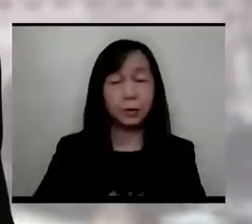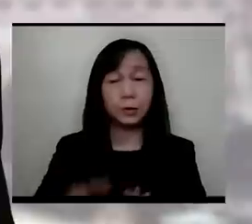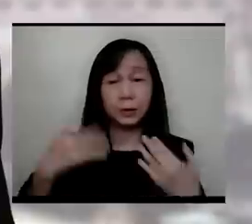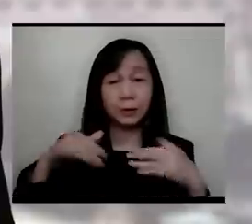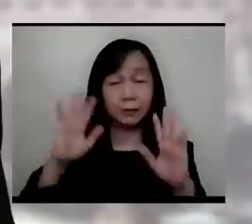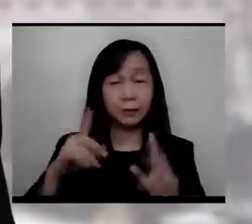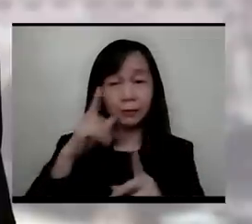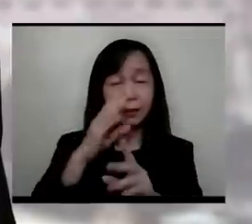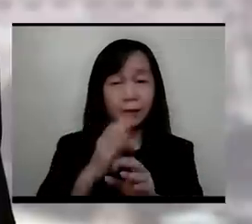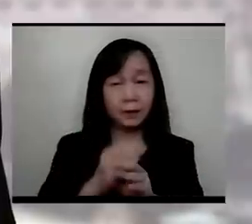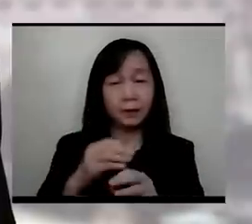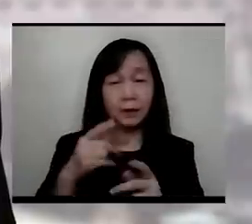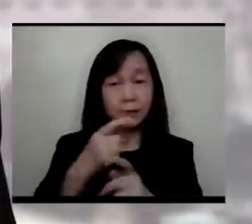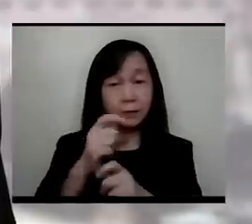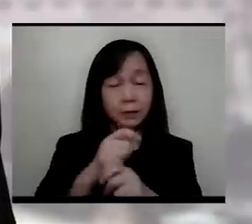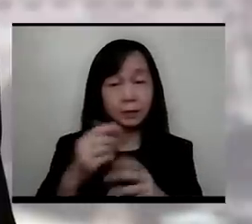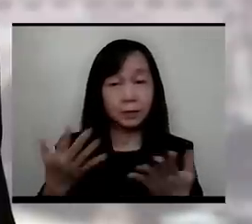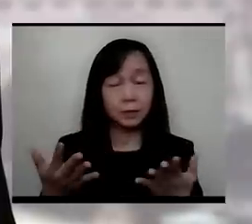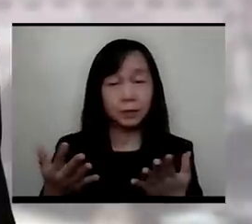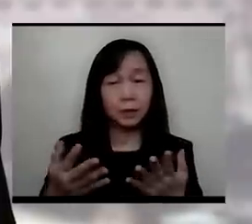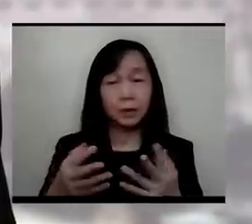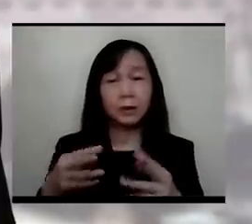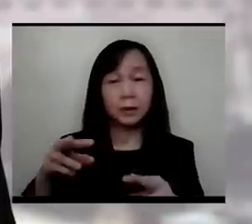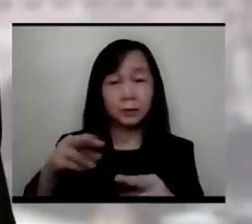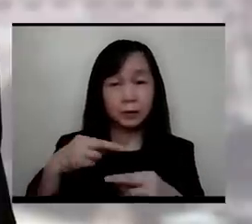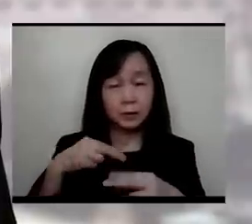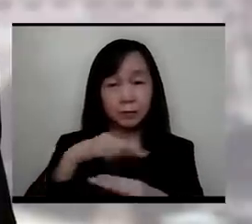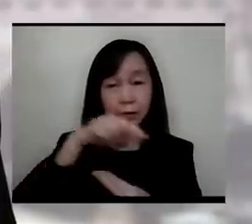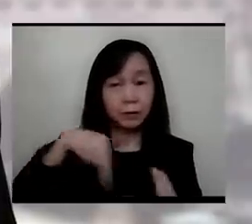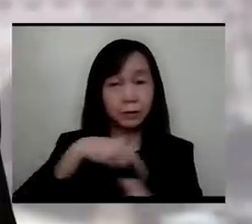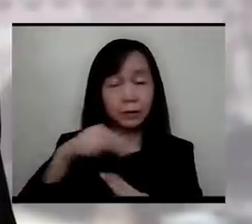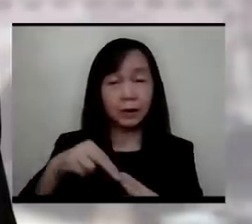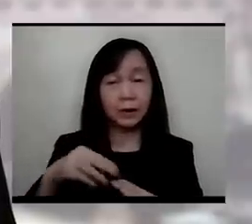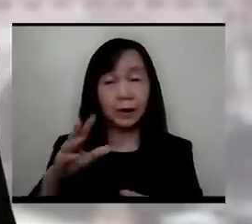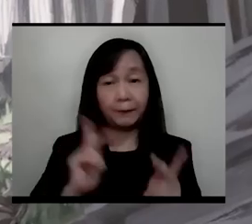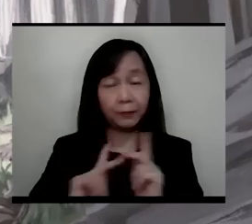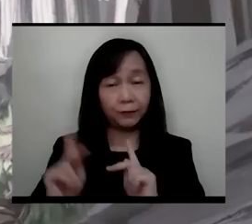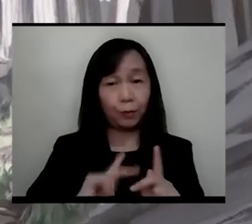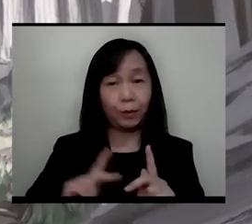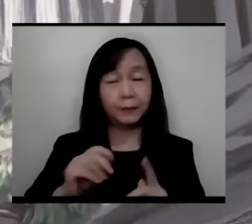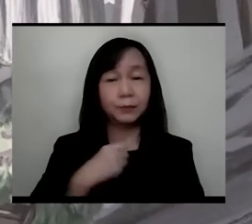Should they seek Reconciliation And perform penance